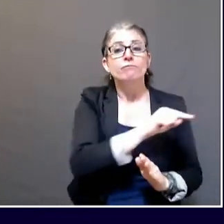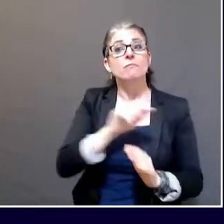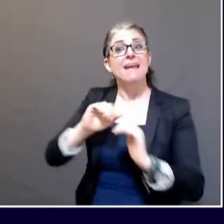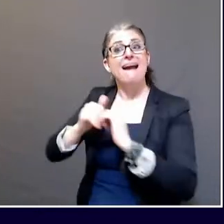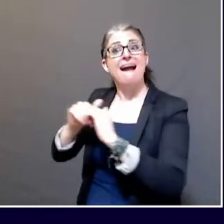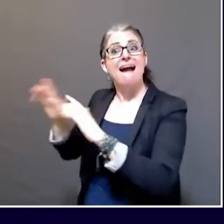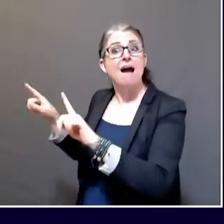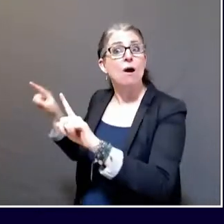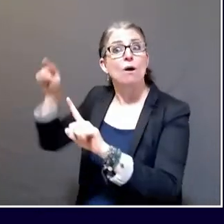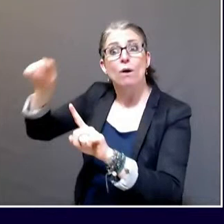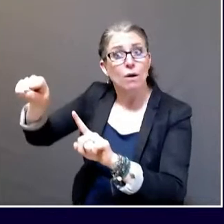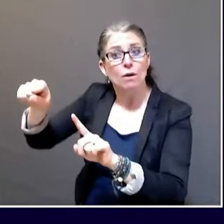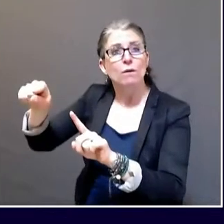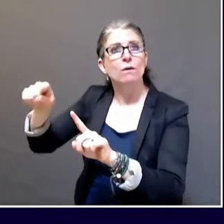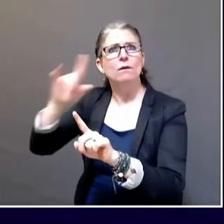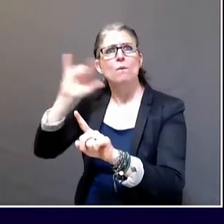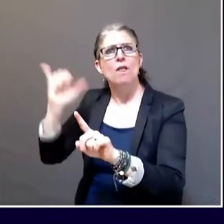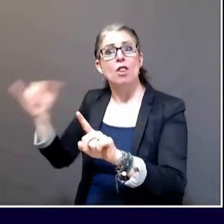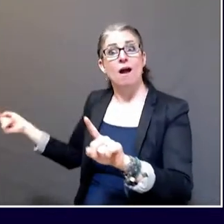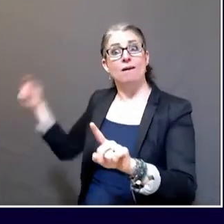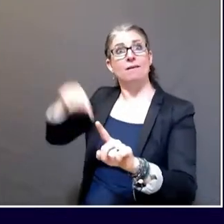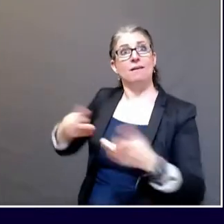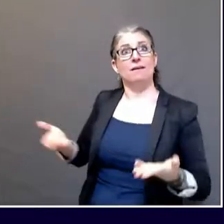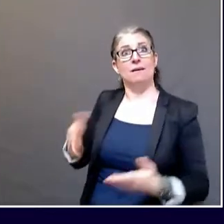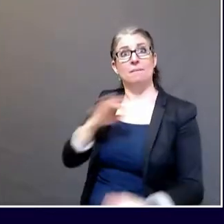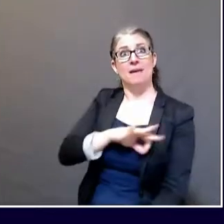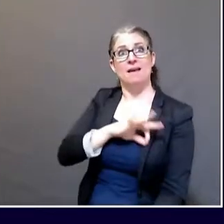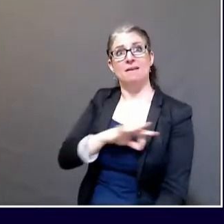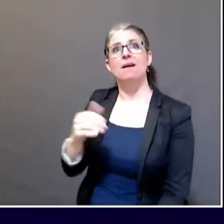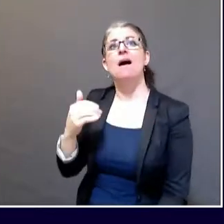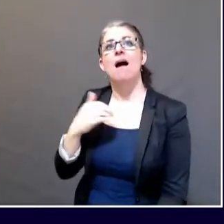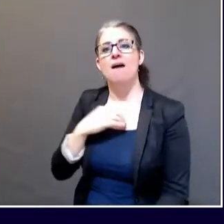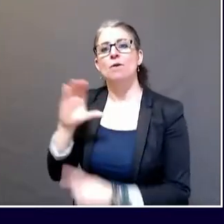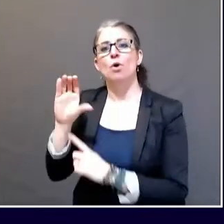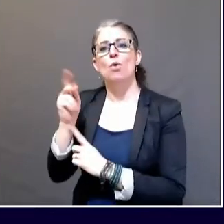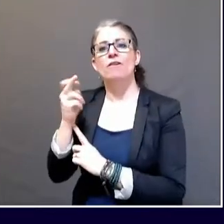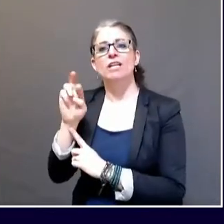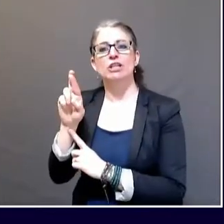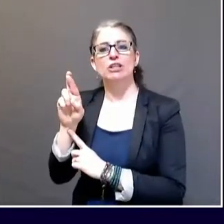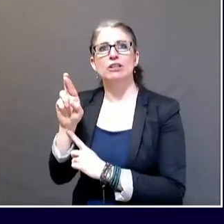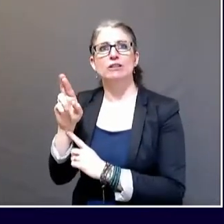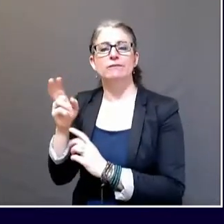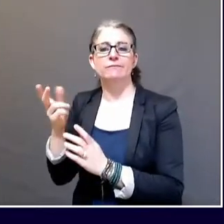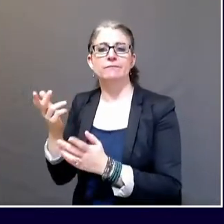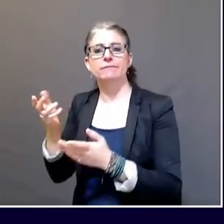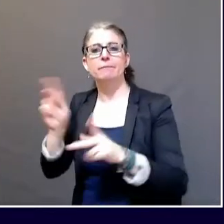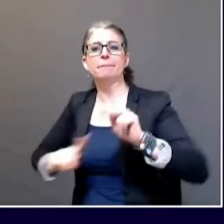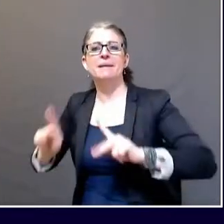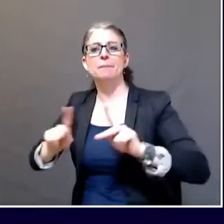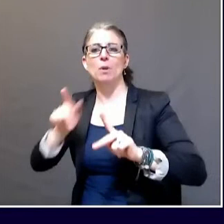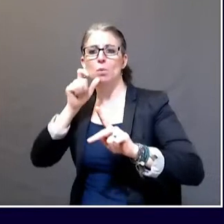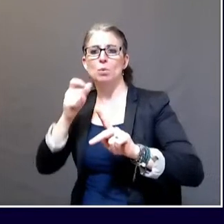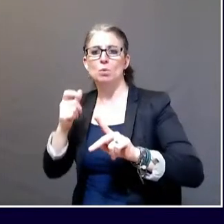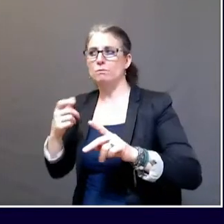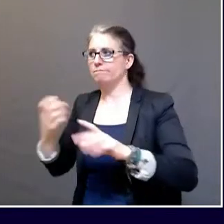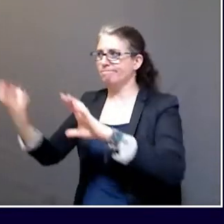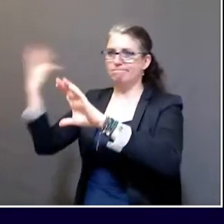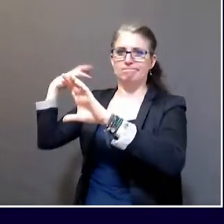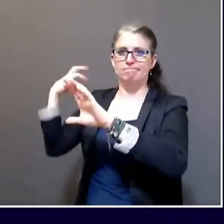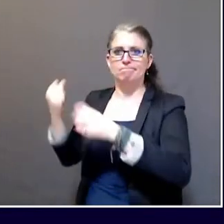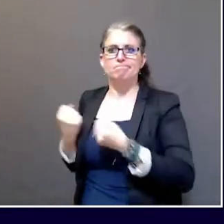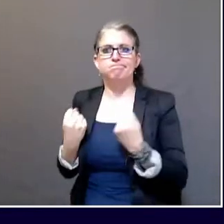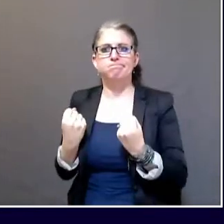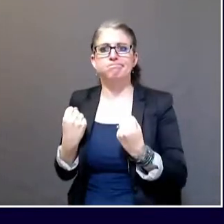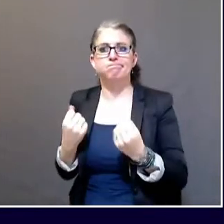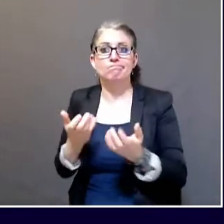addresses. At each step along the way, these boxes of vaccine have numerous types of tracking